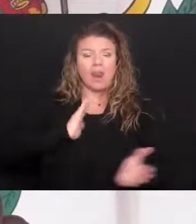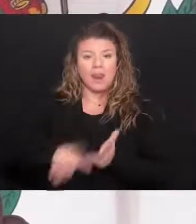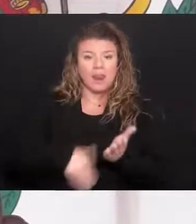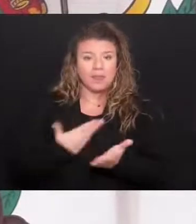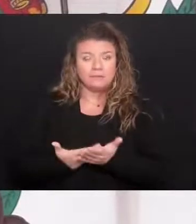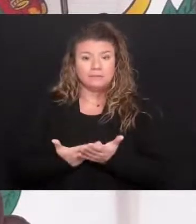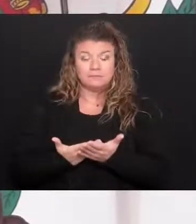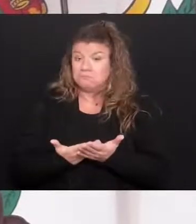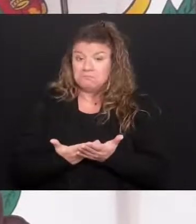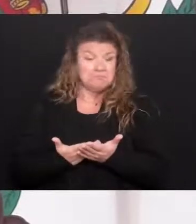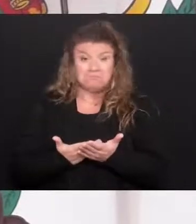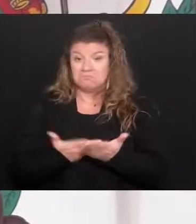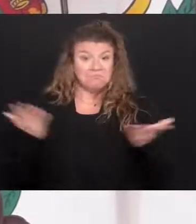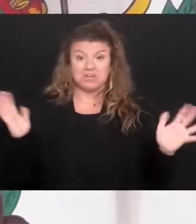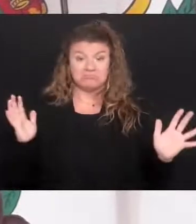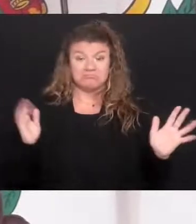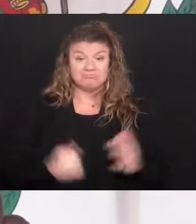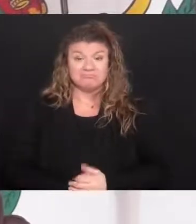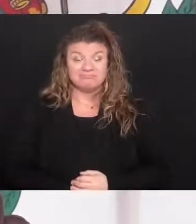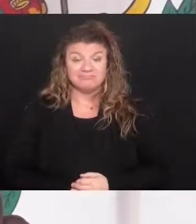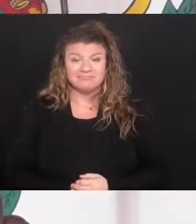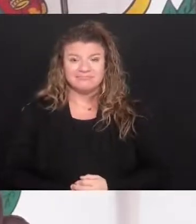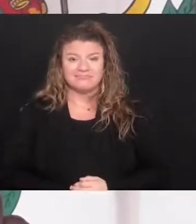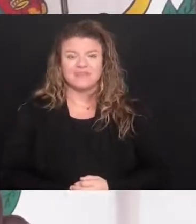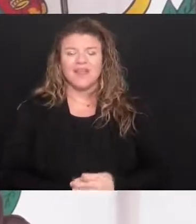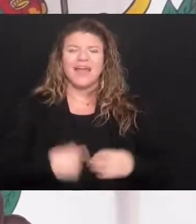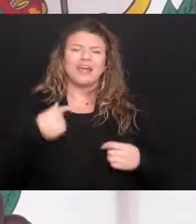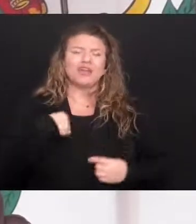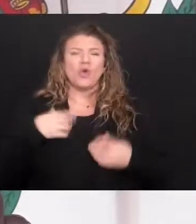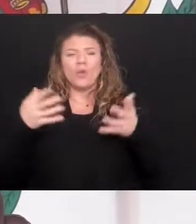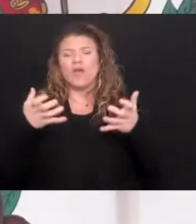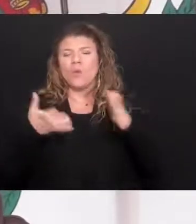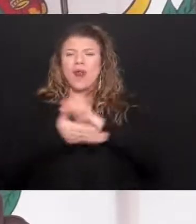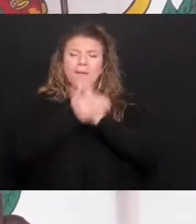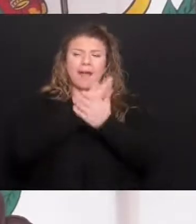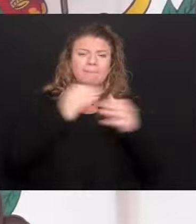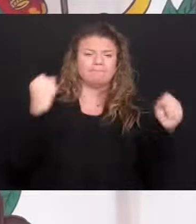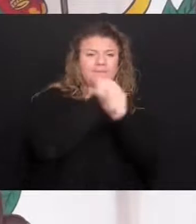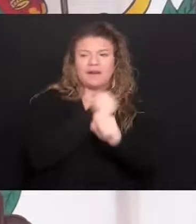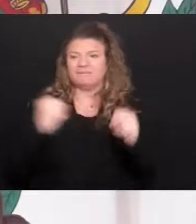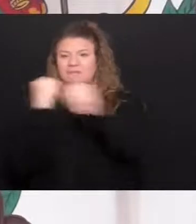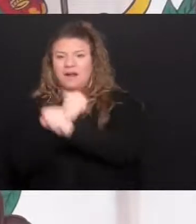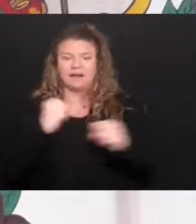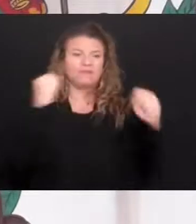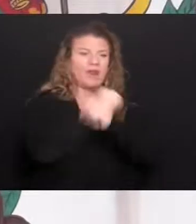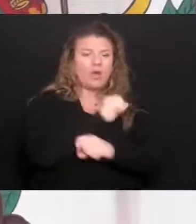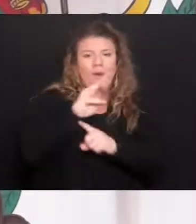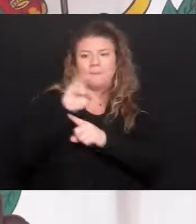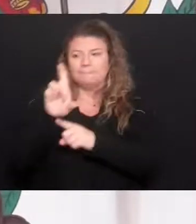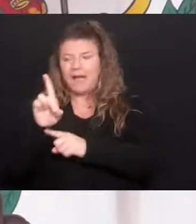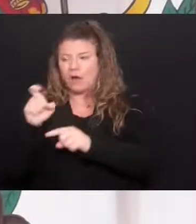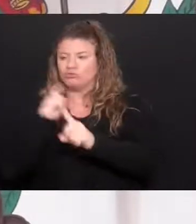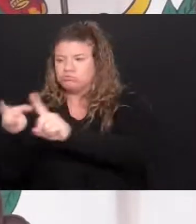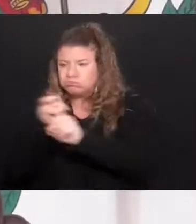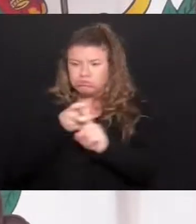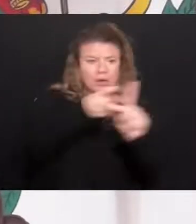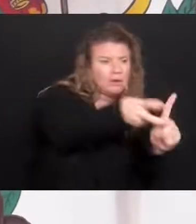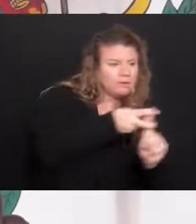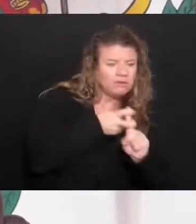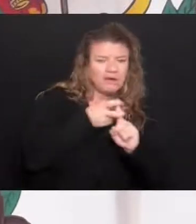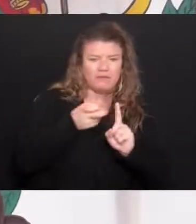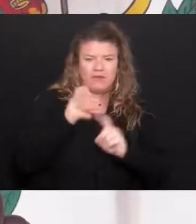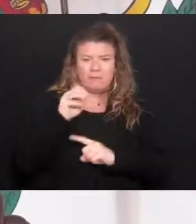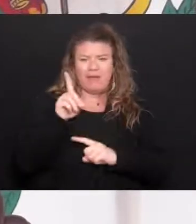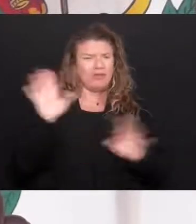That's all there is to it. Now, do we want to get in a food fight with Maryland, trying to take counties away from Maryland? No